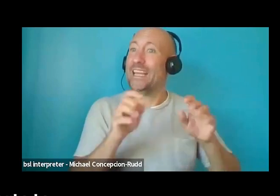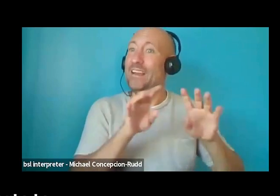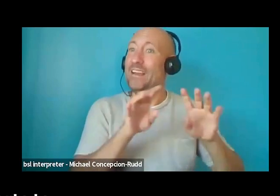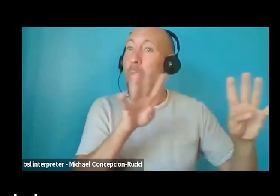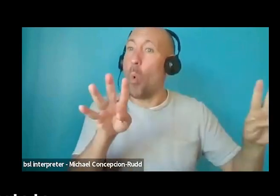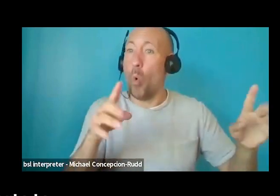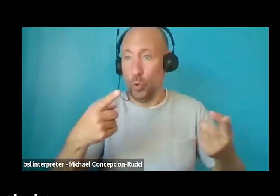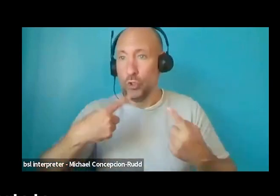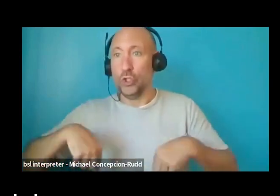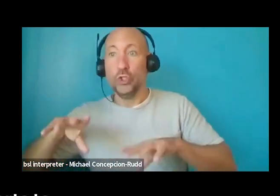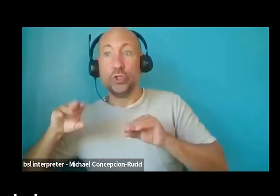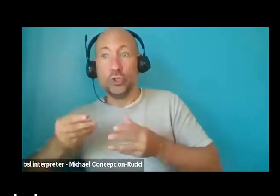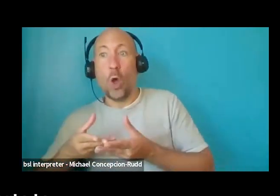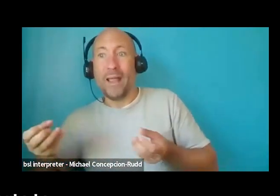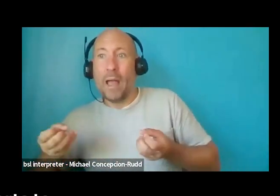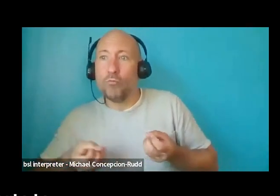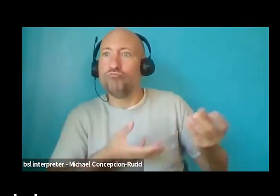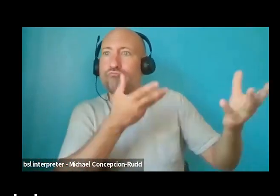to.